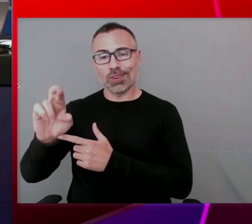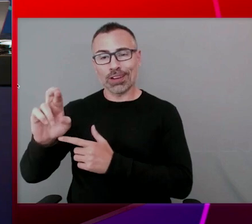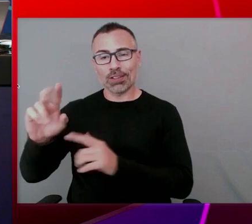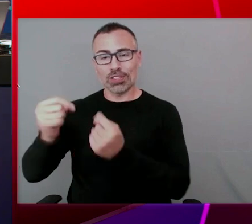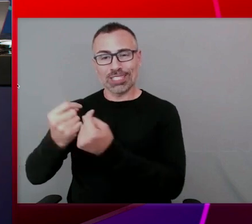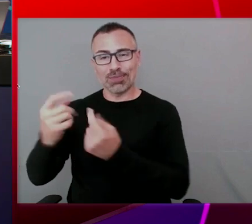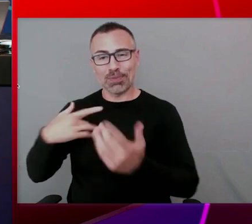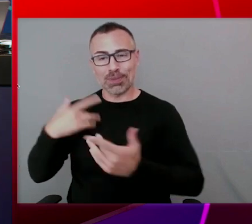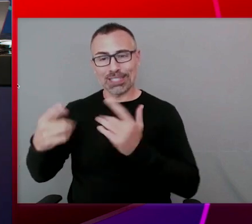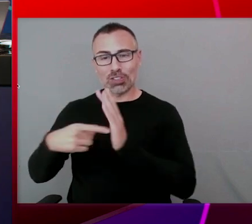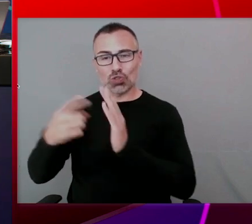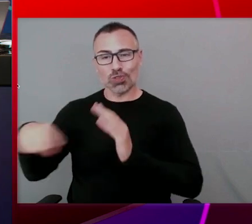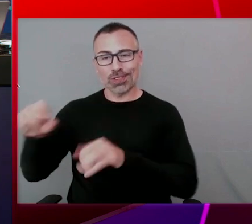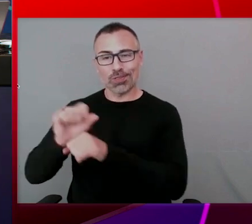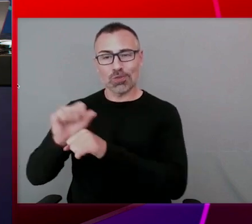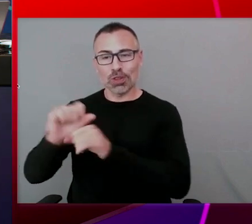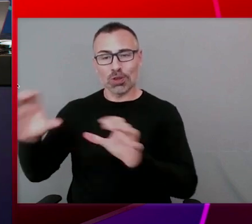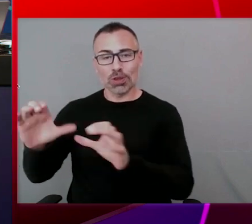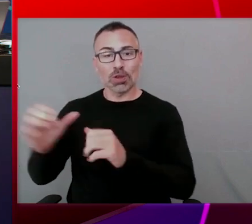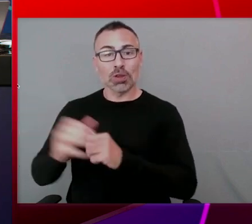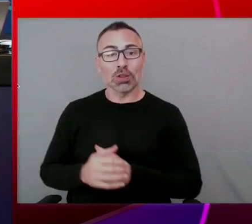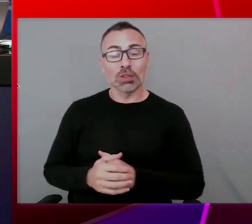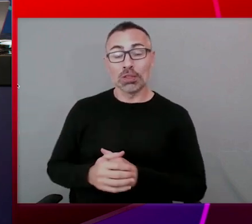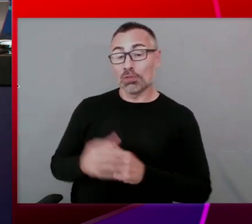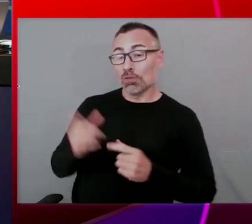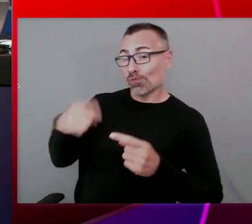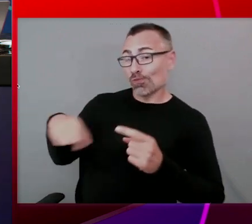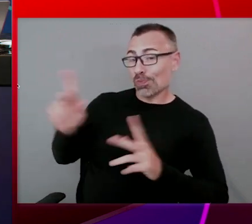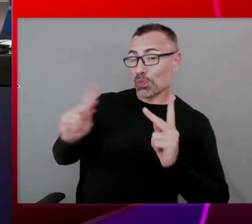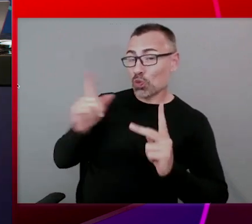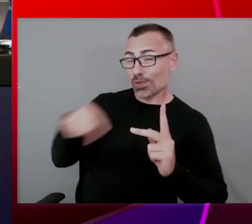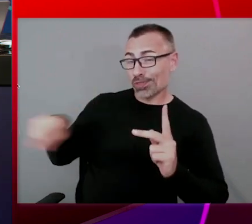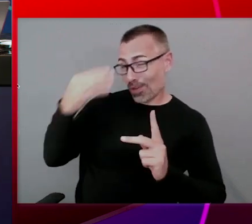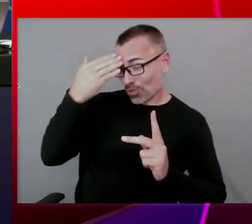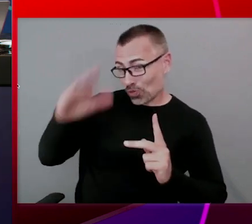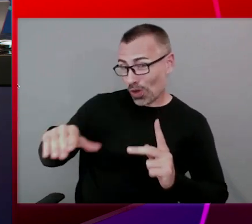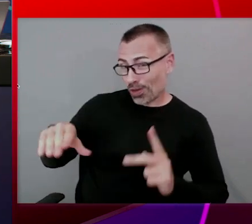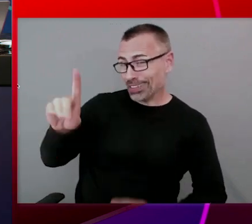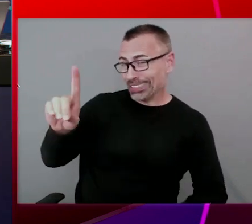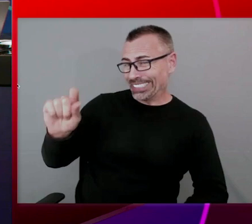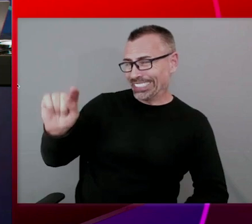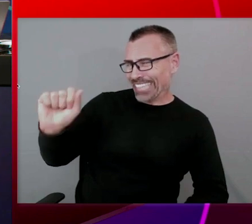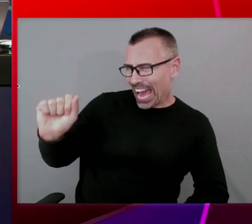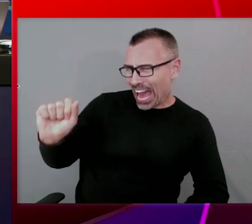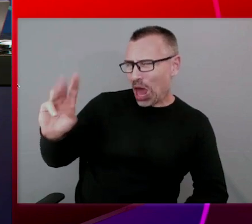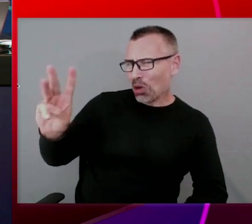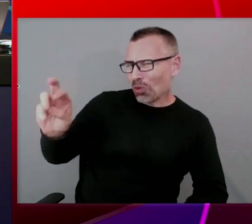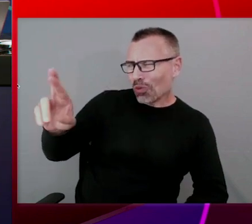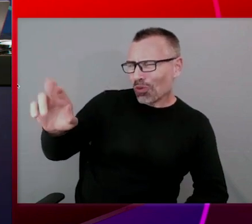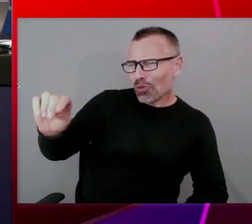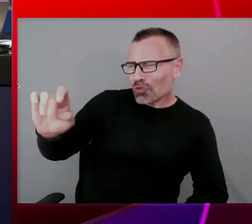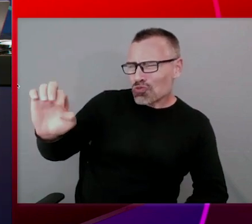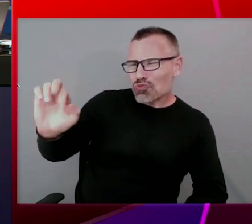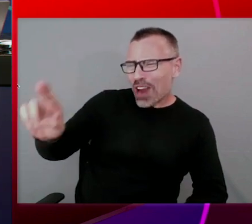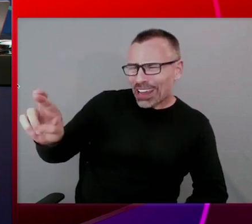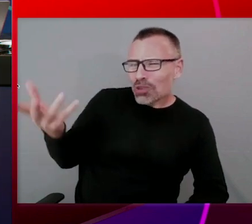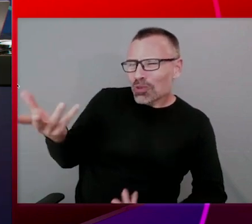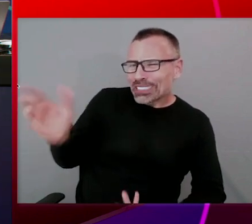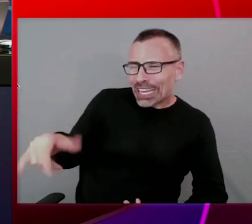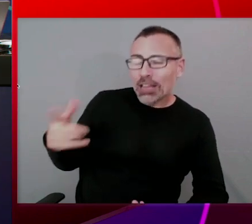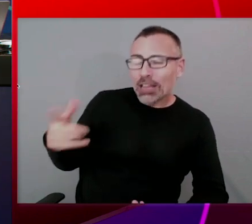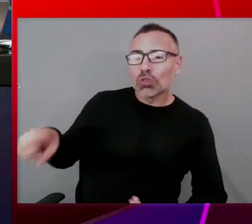our viewers that might not know what Data Wrangler is, let's start there, do a quick overview, and we can go about the new features.